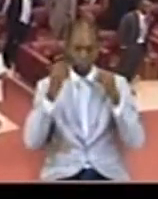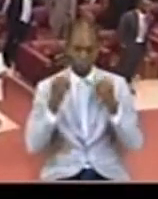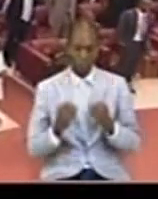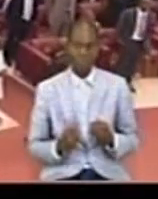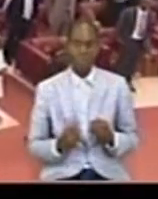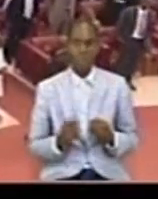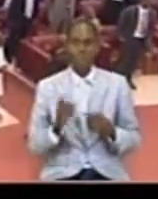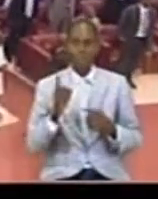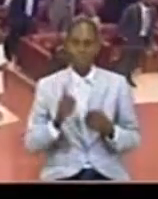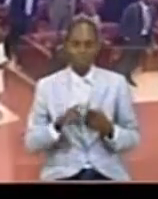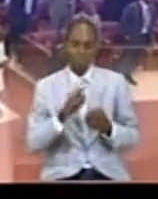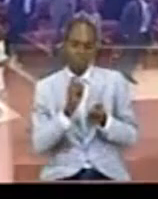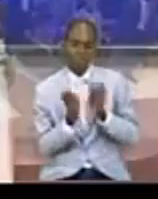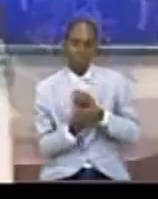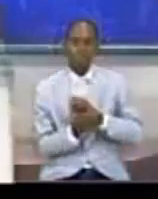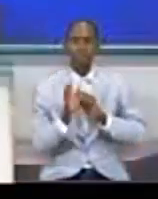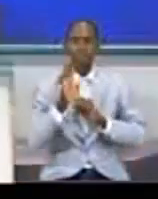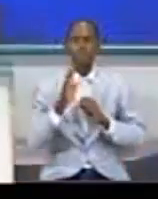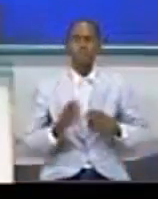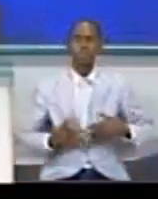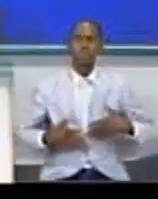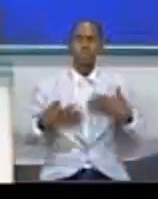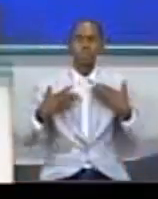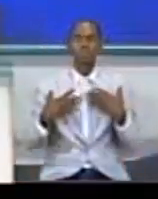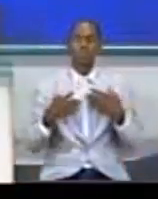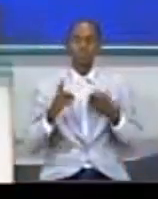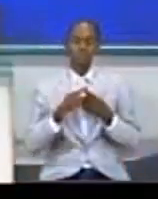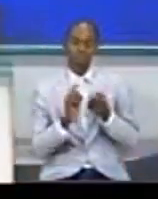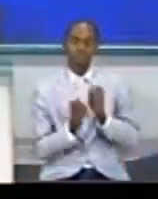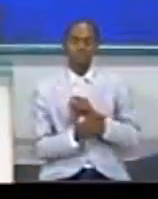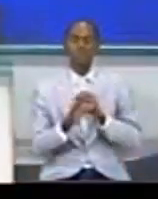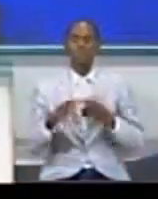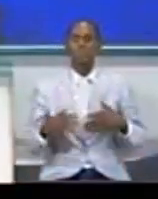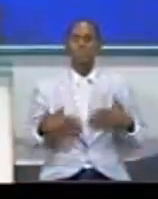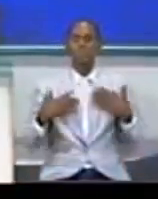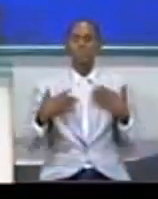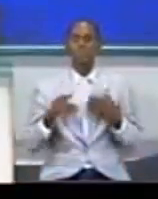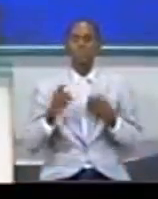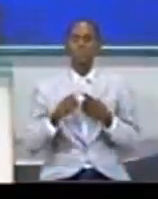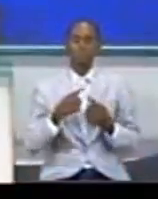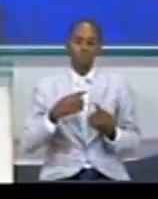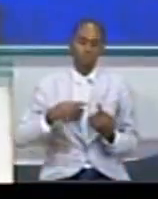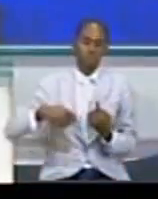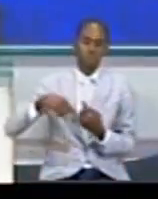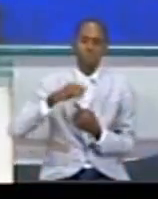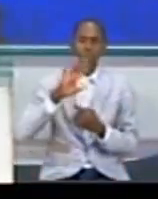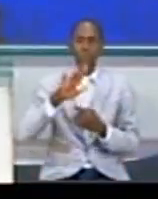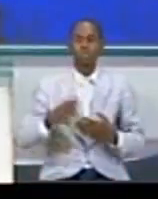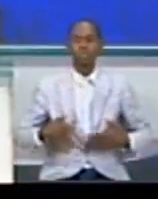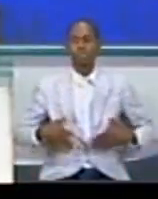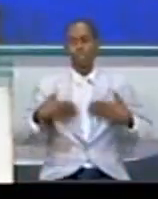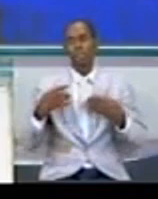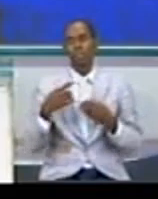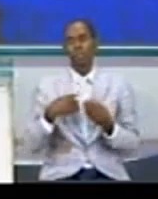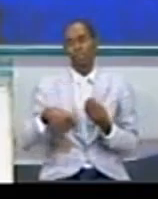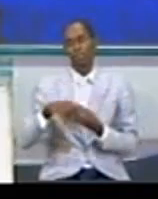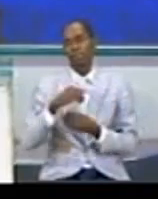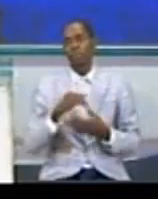to transform your life, change your life, turn your life around.